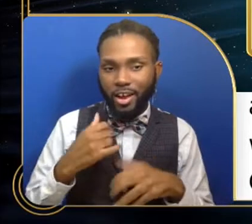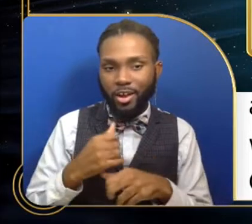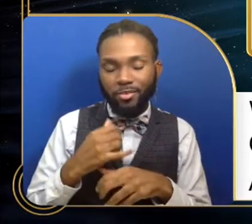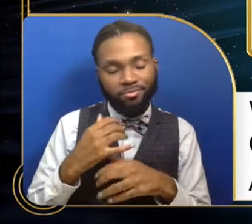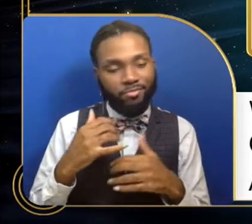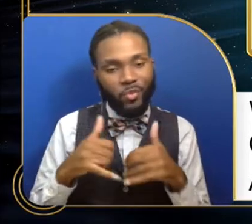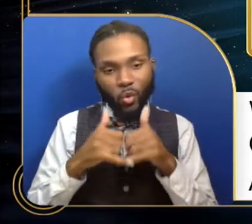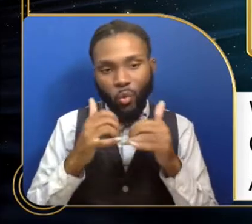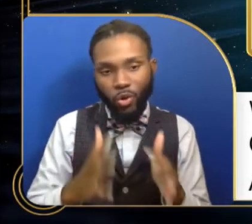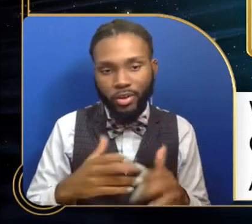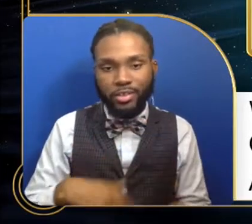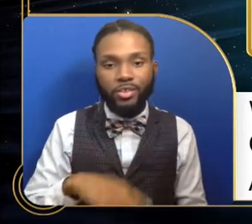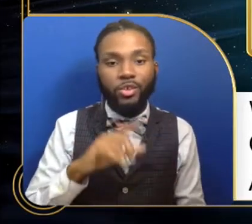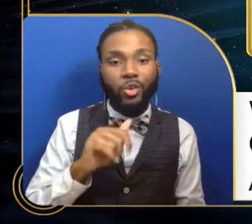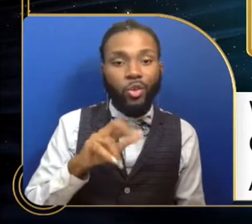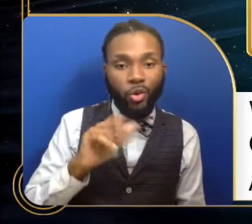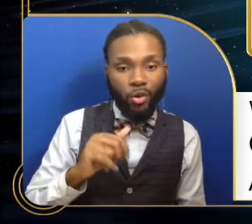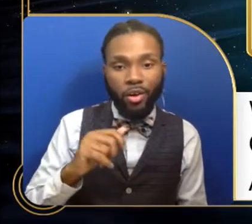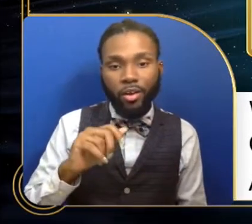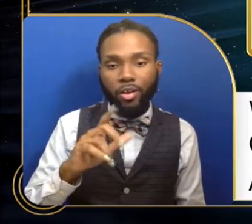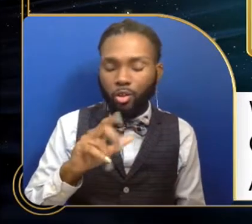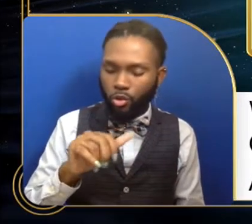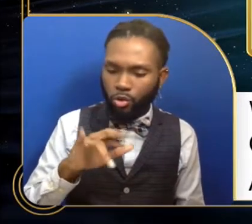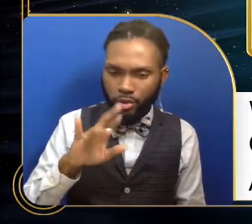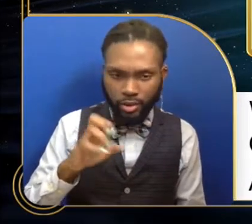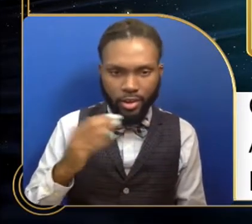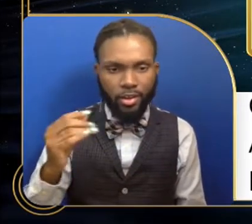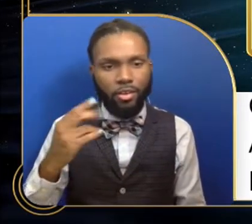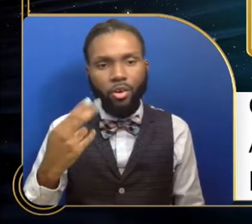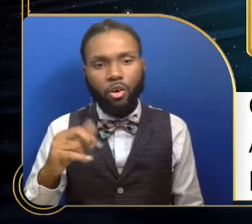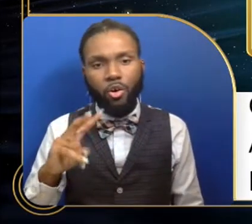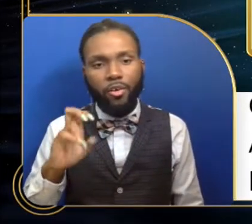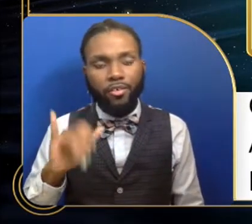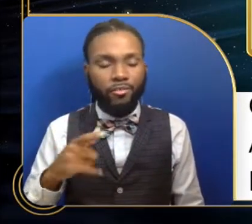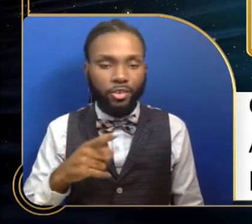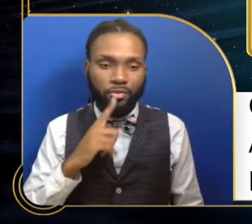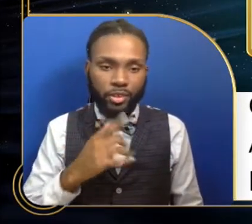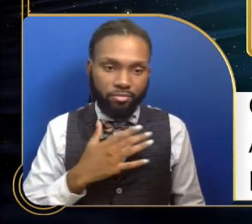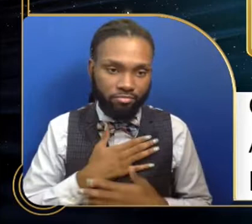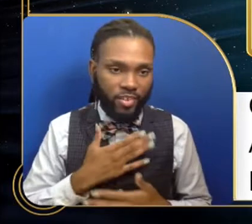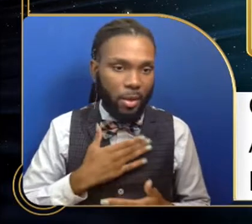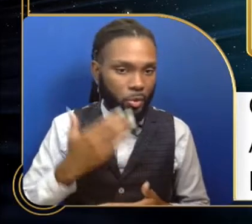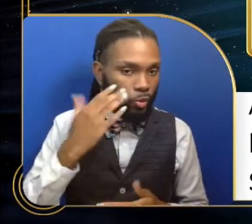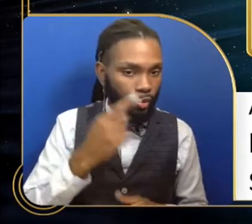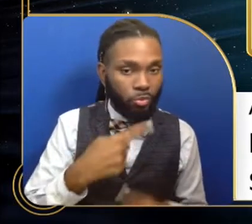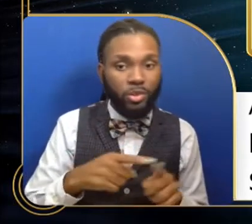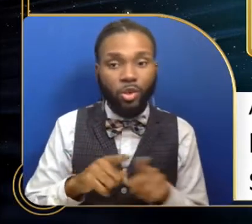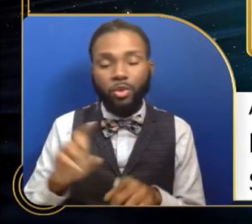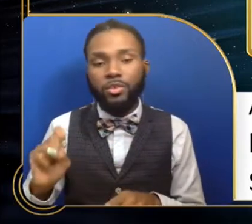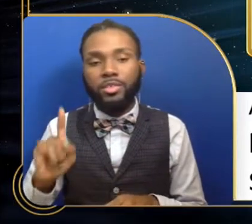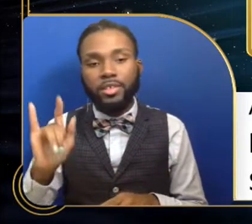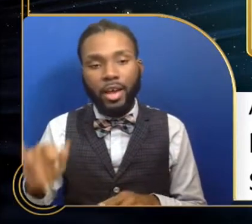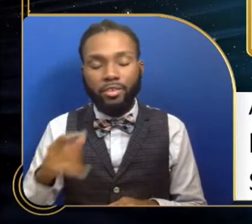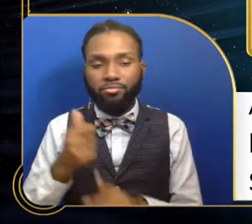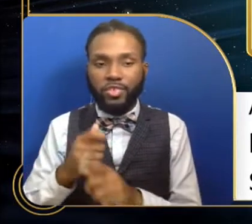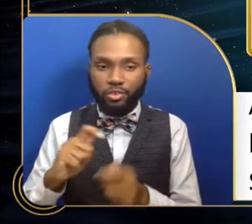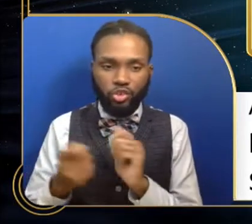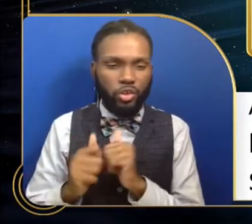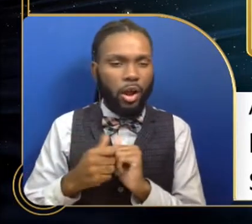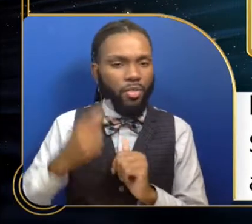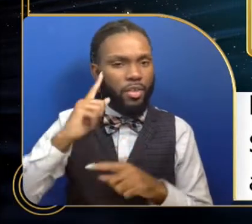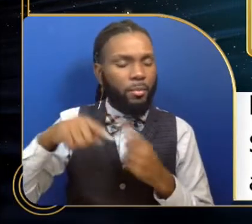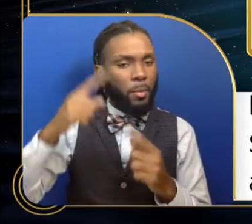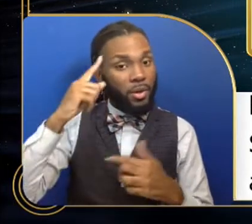honored to know you. And I was blessed to know Sally Zinman, who forever changed how I think about mental illness and treatment, including my